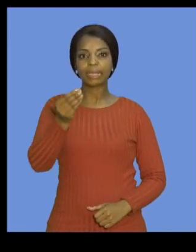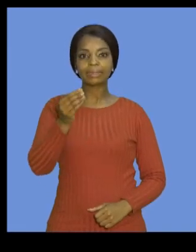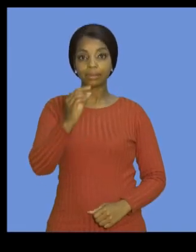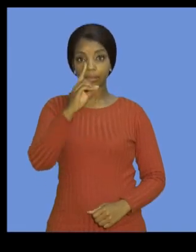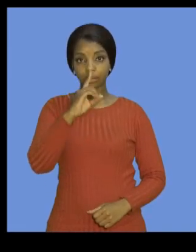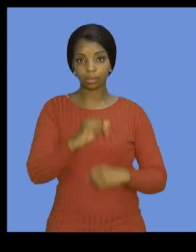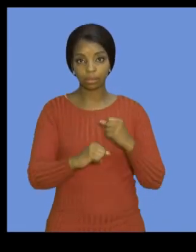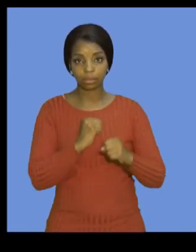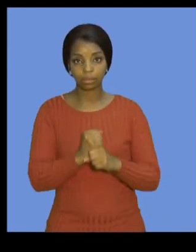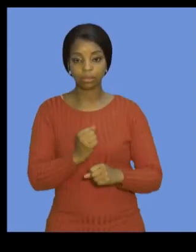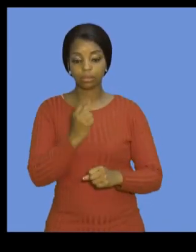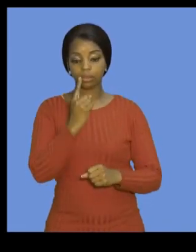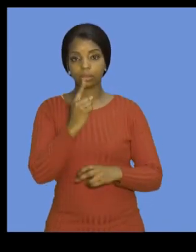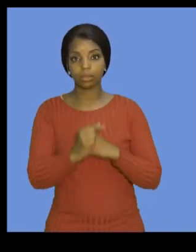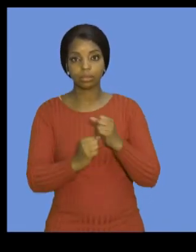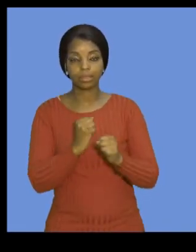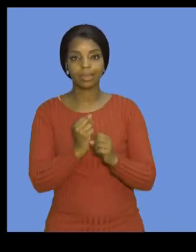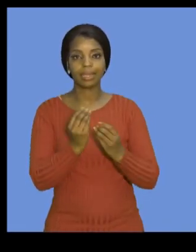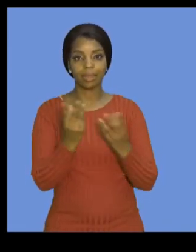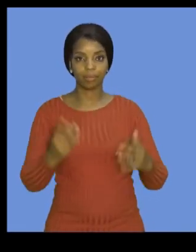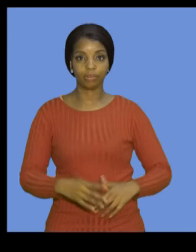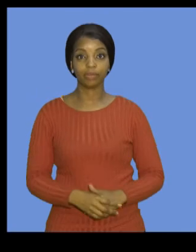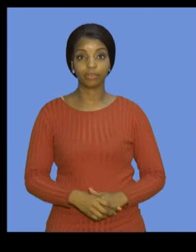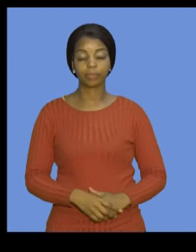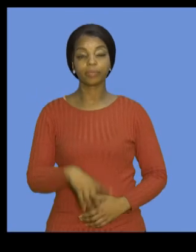the accumulated amount, remember, was